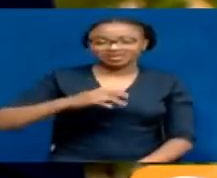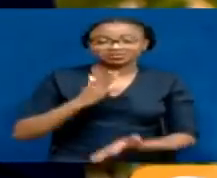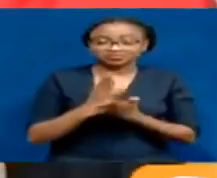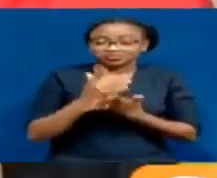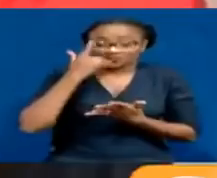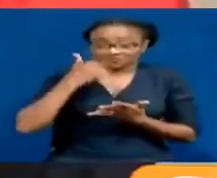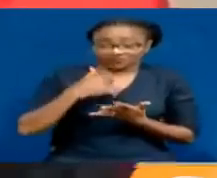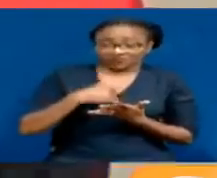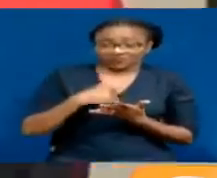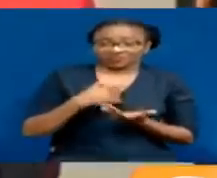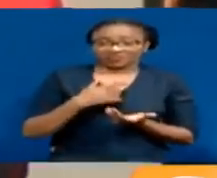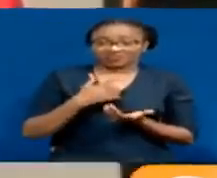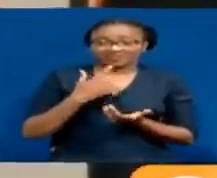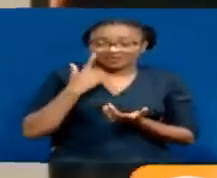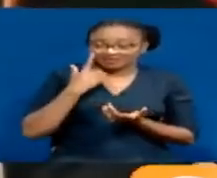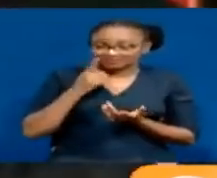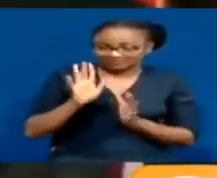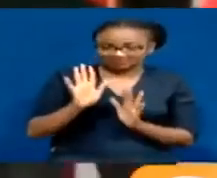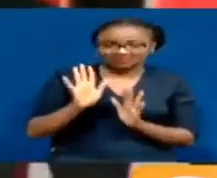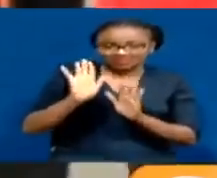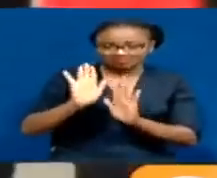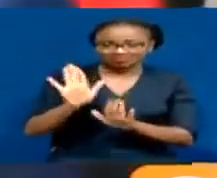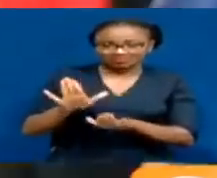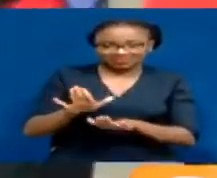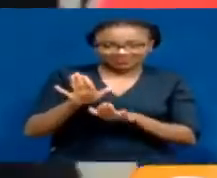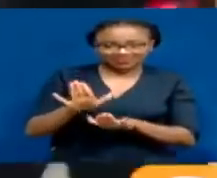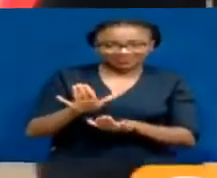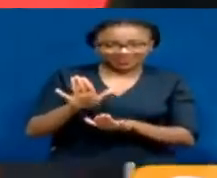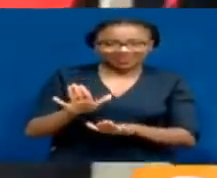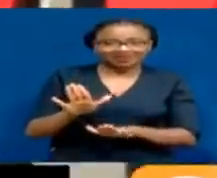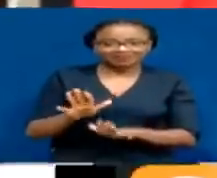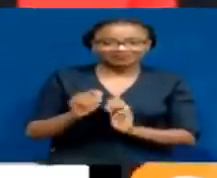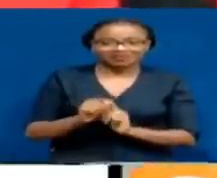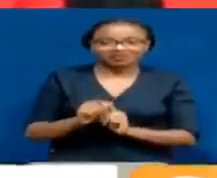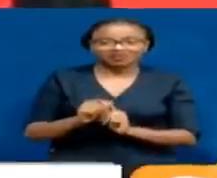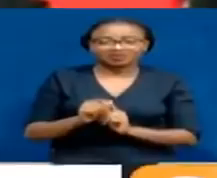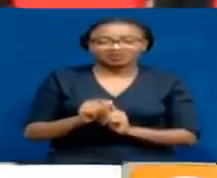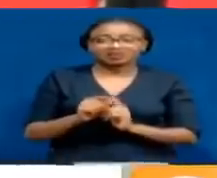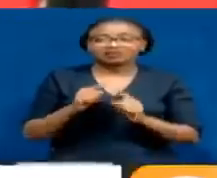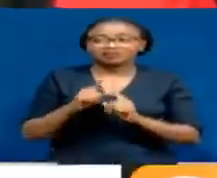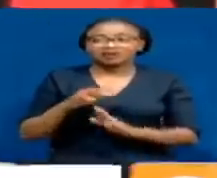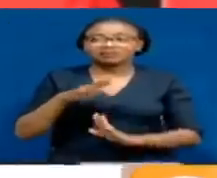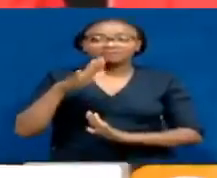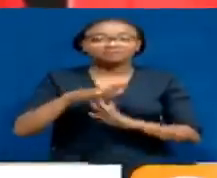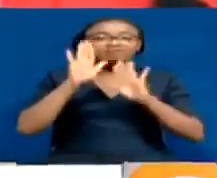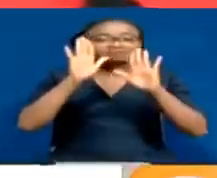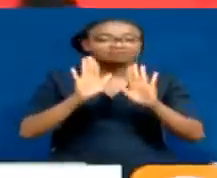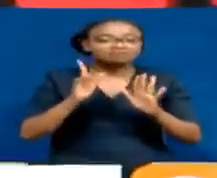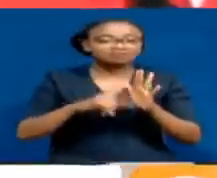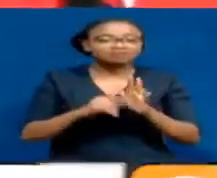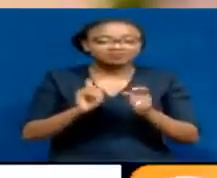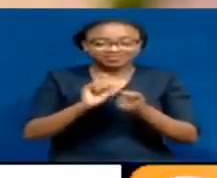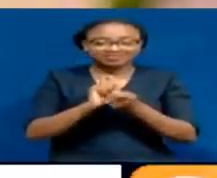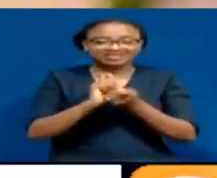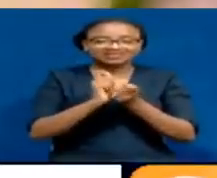least, some guarded optimism. The most important thing, obviously, has been the change of